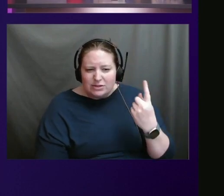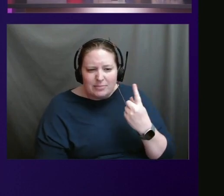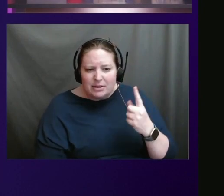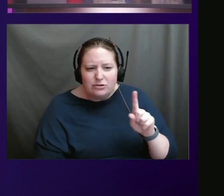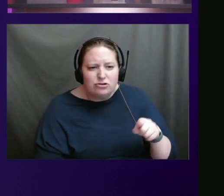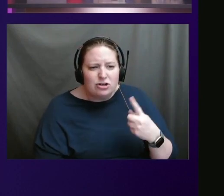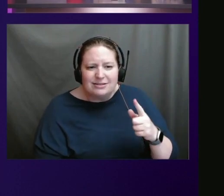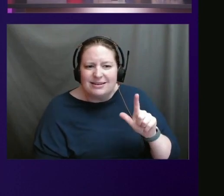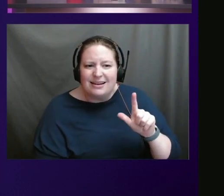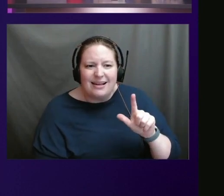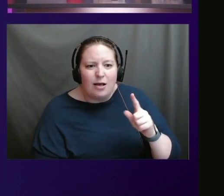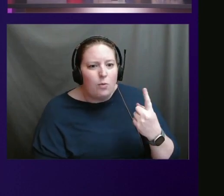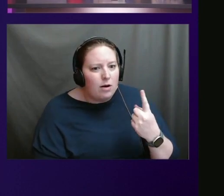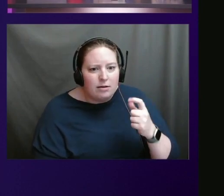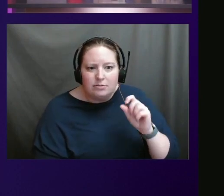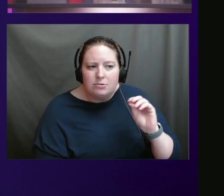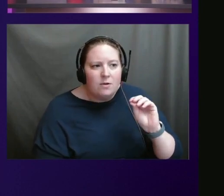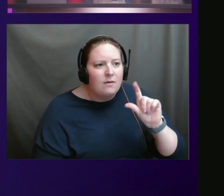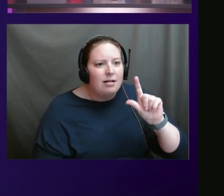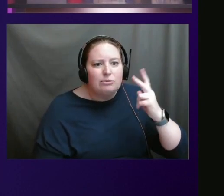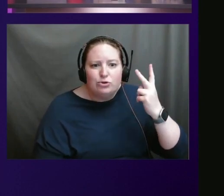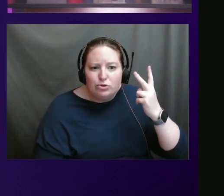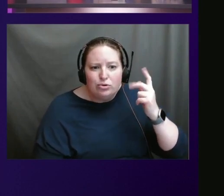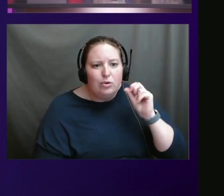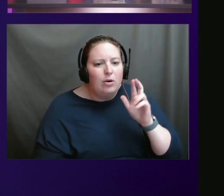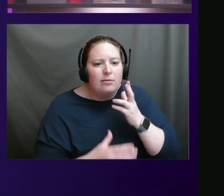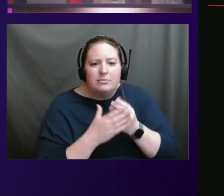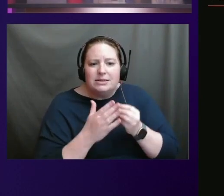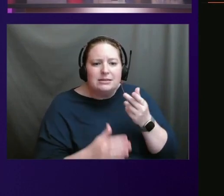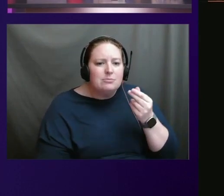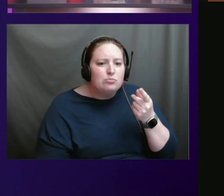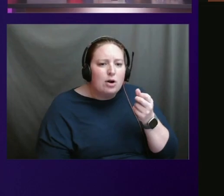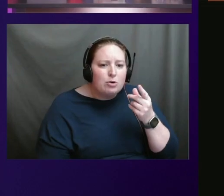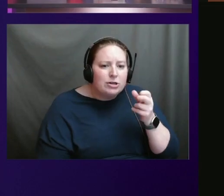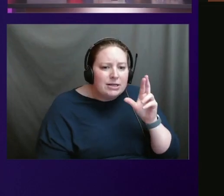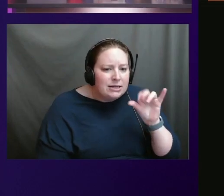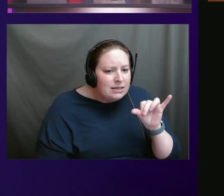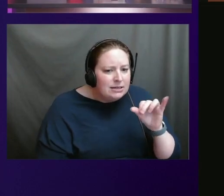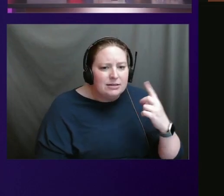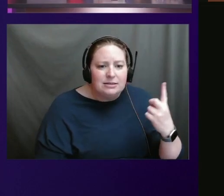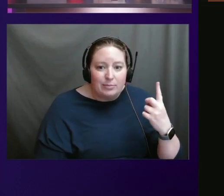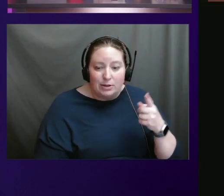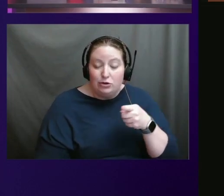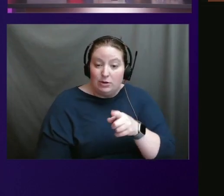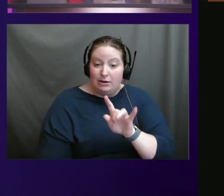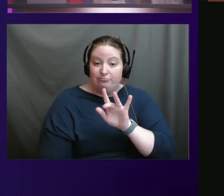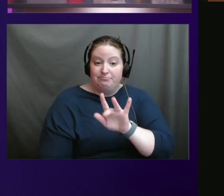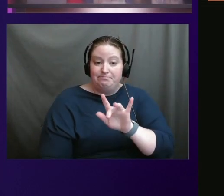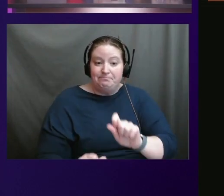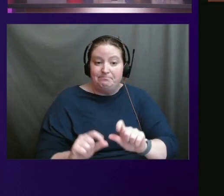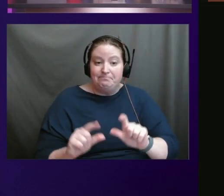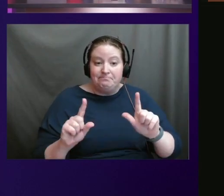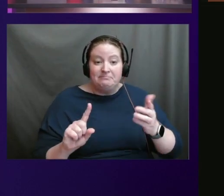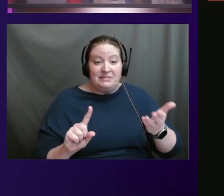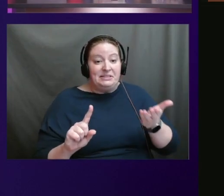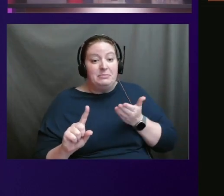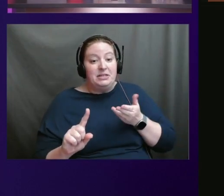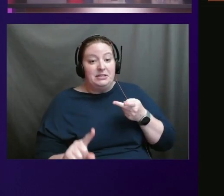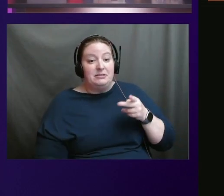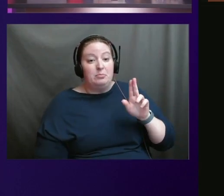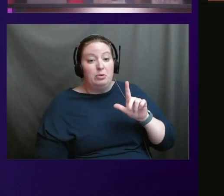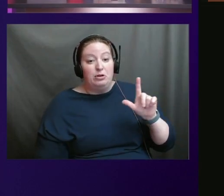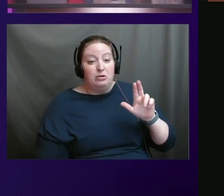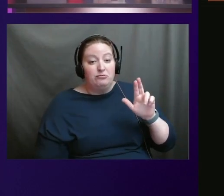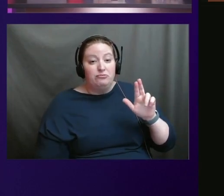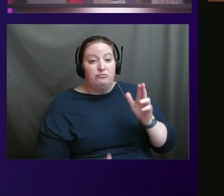and there's not an L2, or we're missing a property or whatever, you can come here and submit us a pull request. You're getting